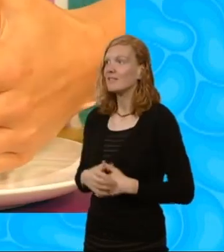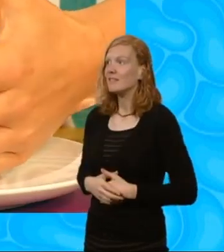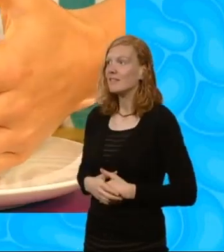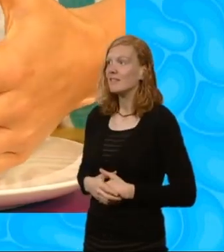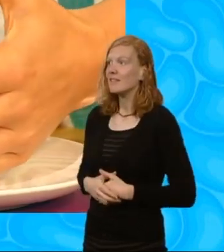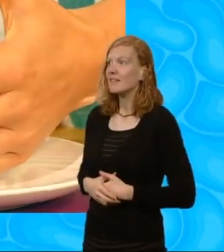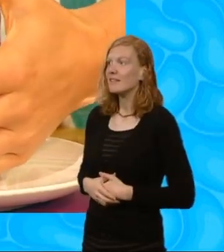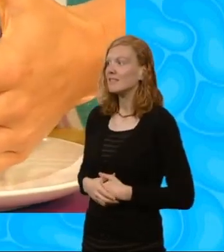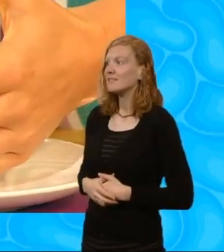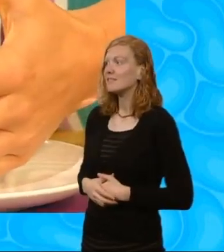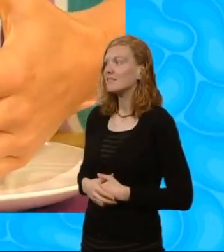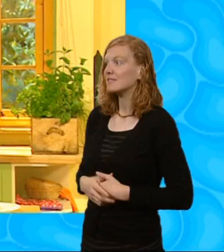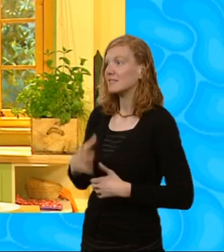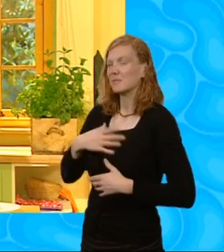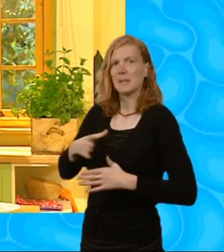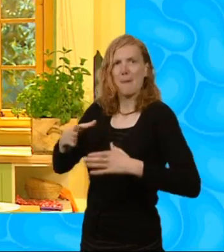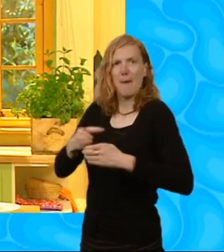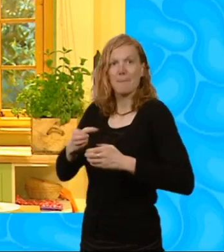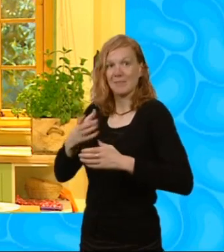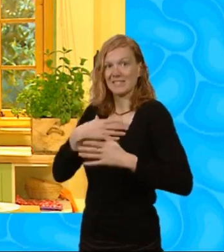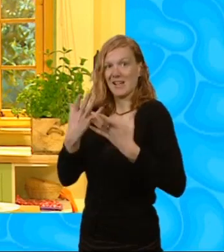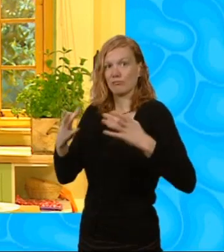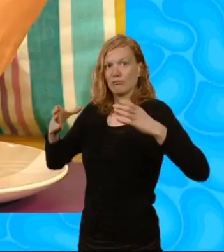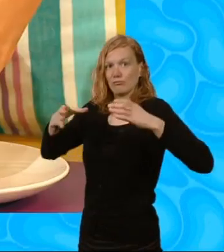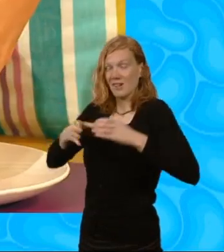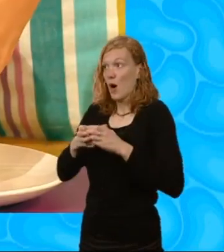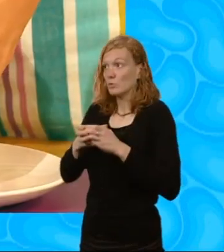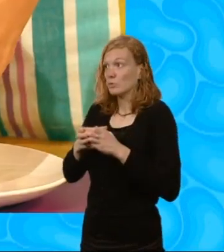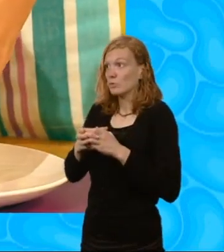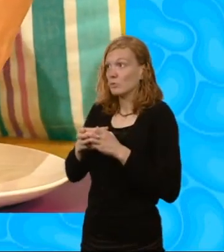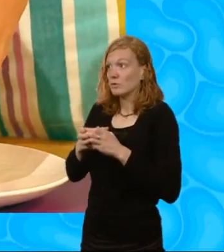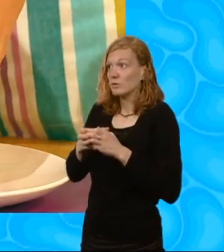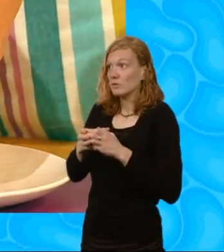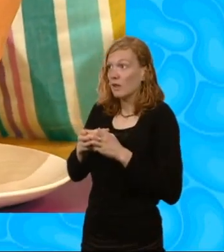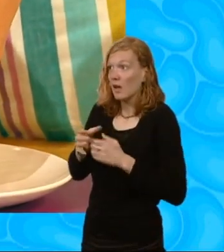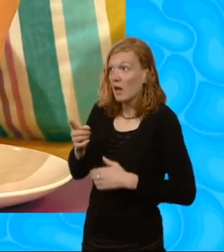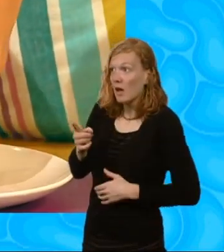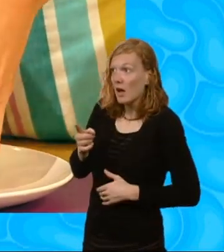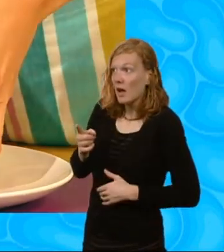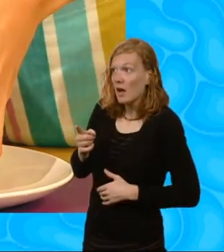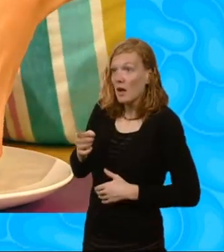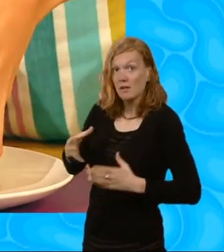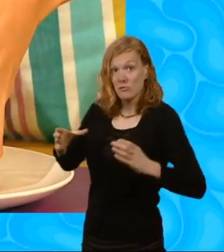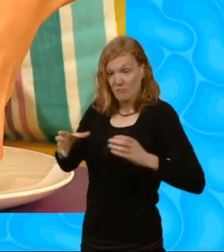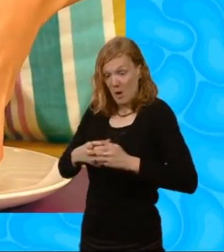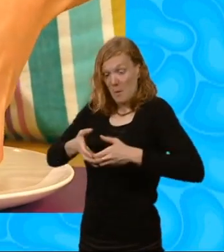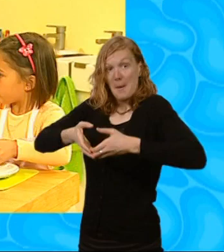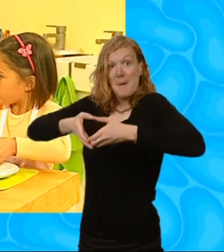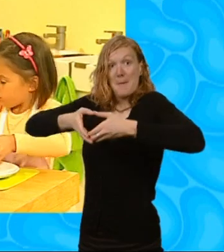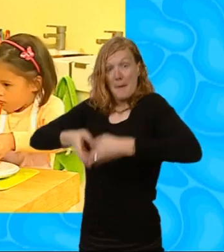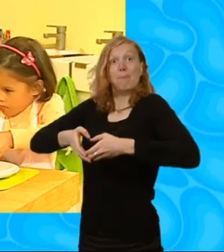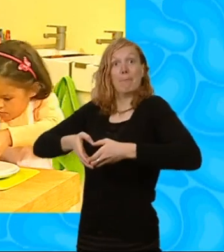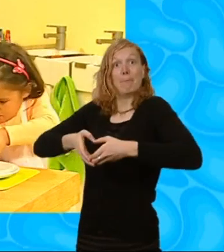this and then use our thumbs and we're going to pop it. So push the green part down, pop.